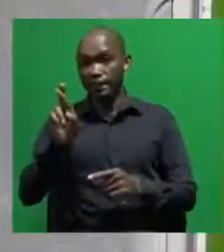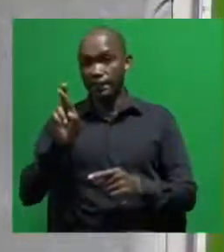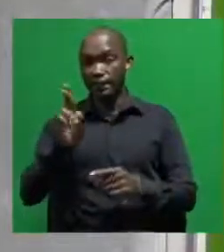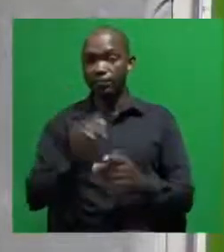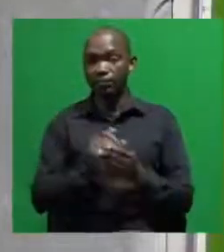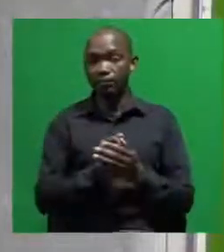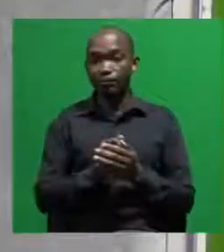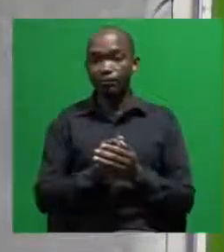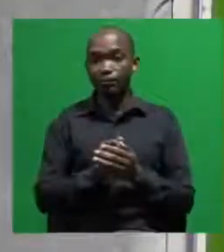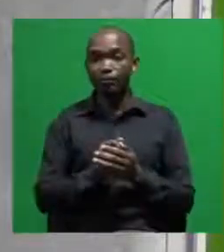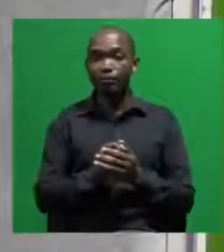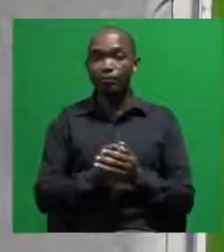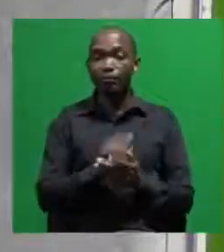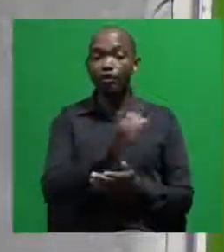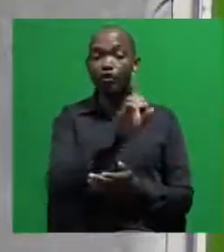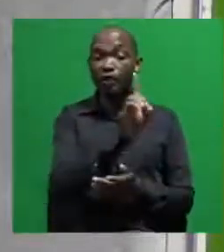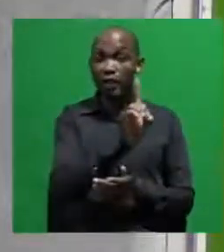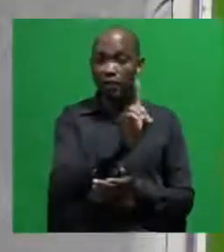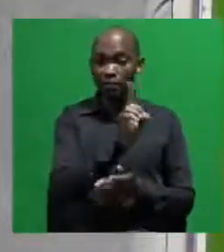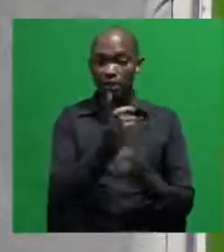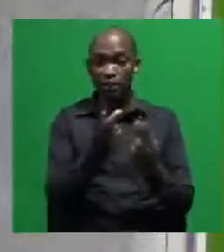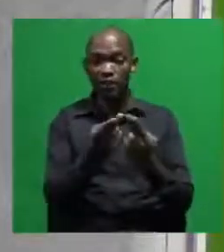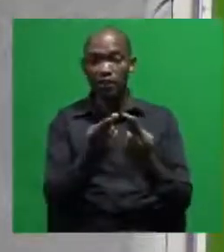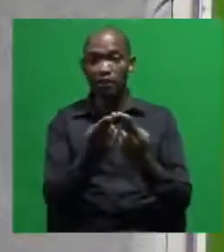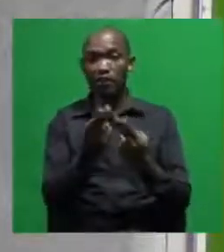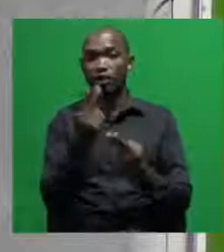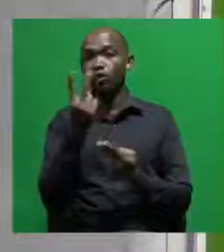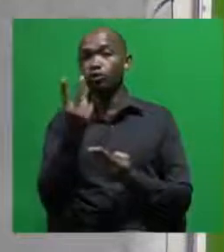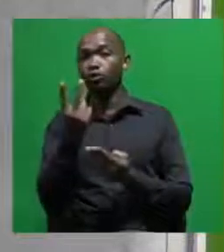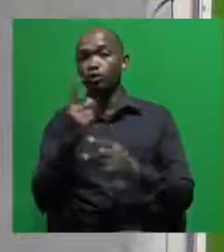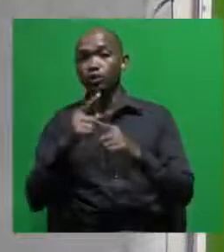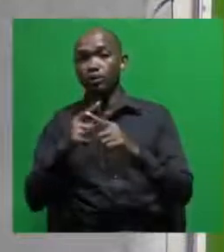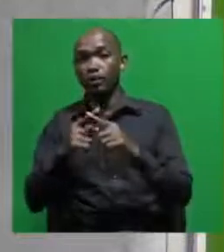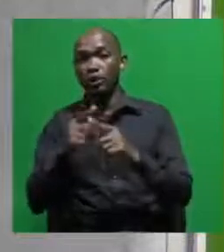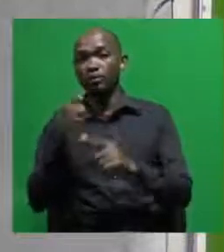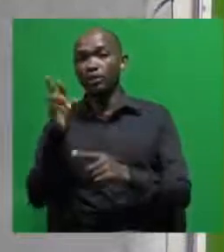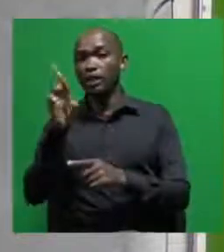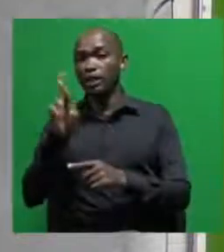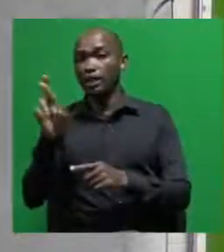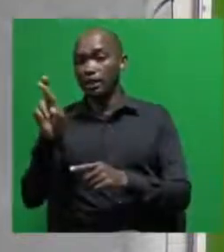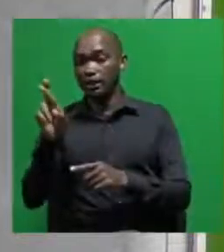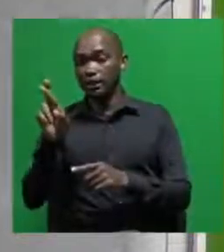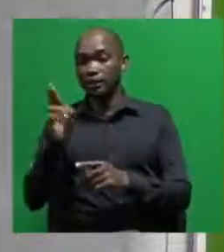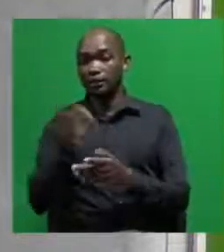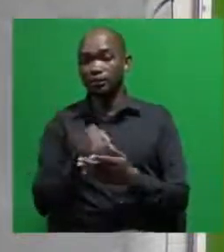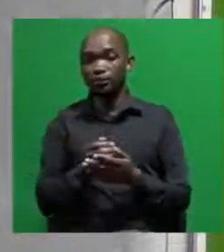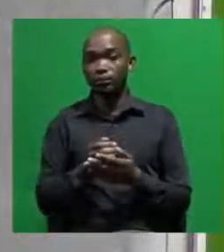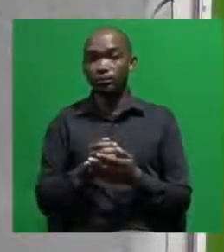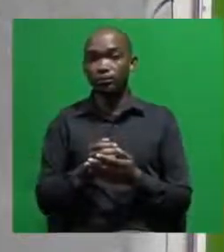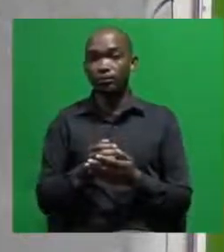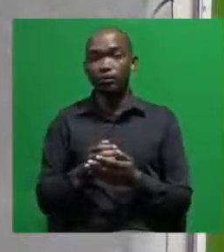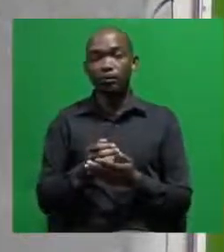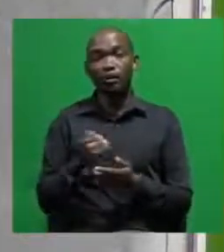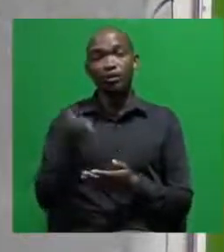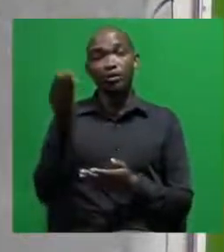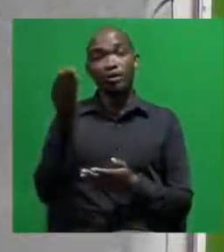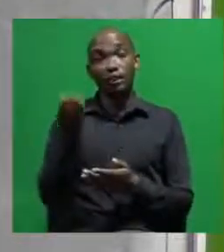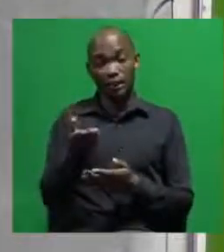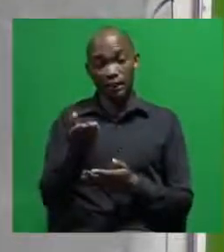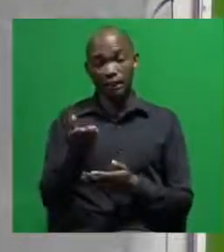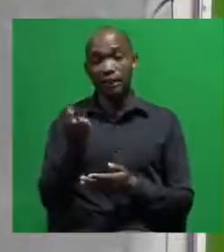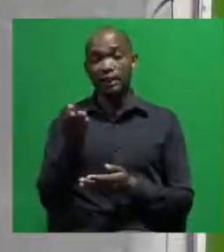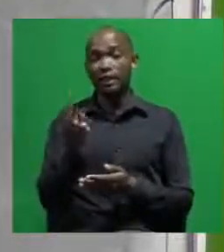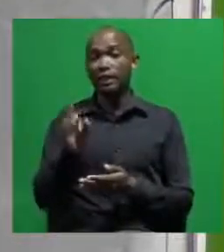radius. Diameter is equal to 2 times the radius. So this is